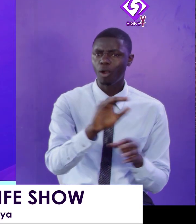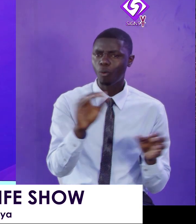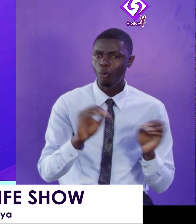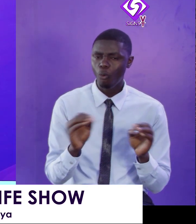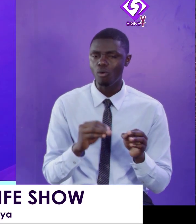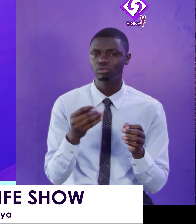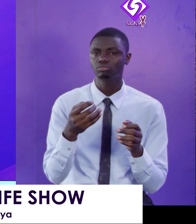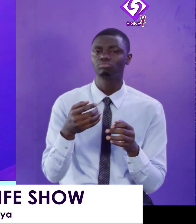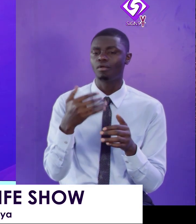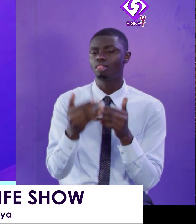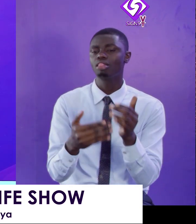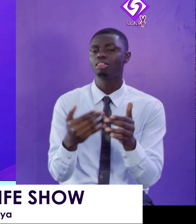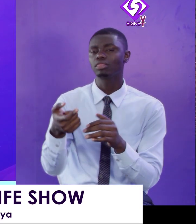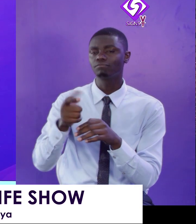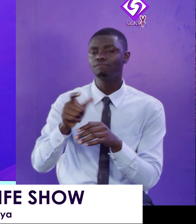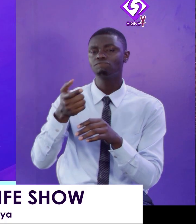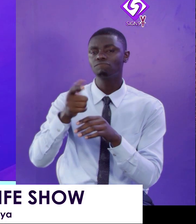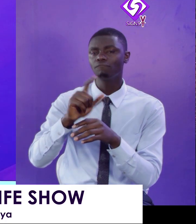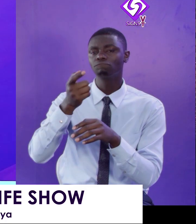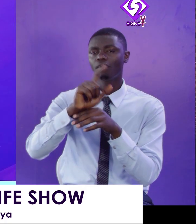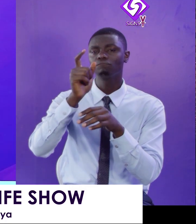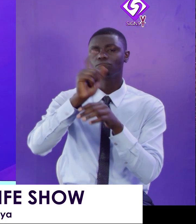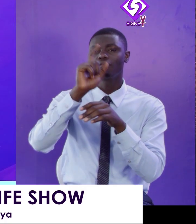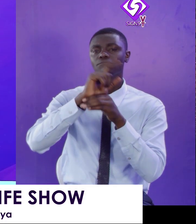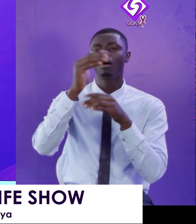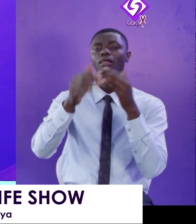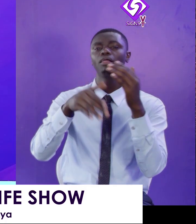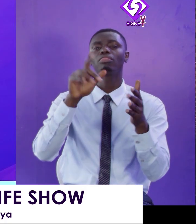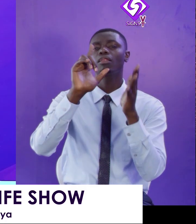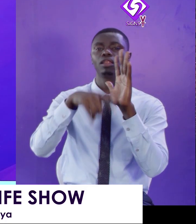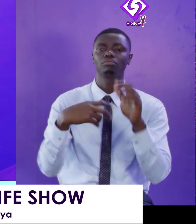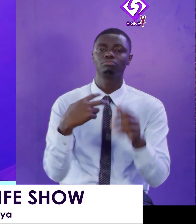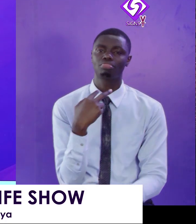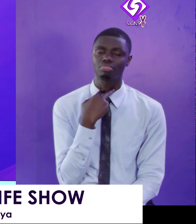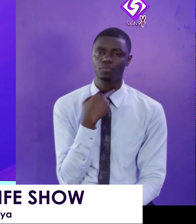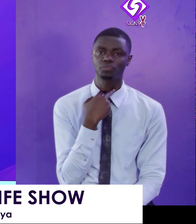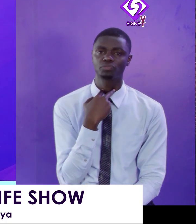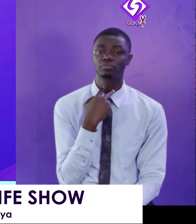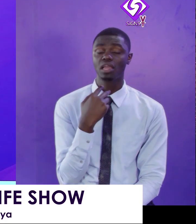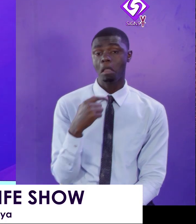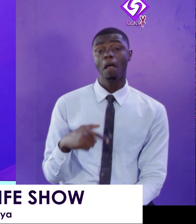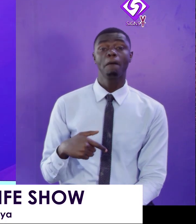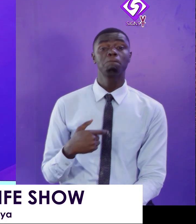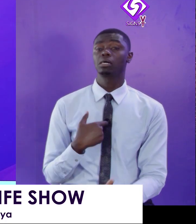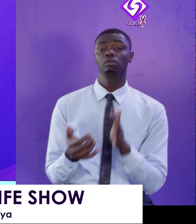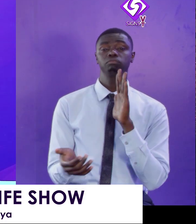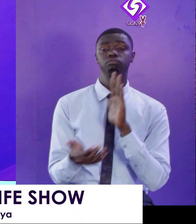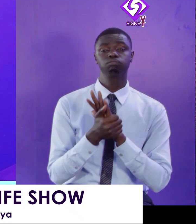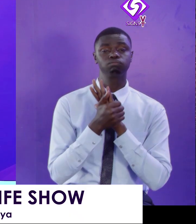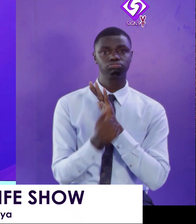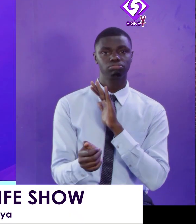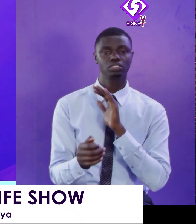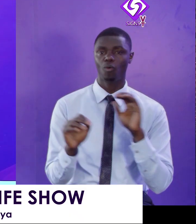increase, and then they put you at a place of difficulty. Remember, I'm not talking as an expert. I'll bring an expert in the